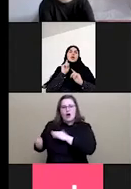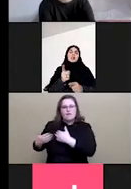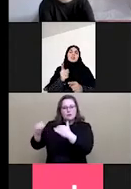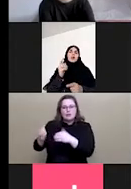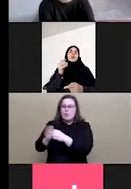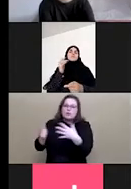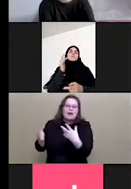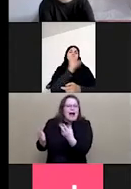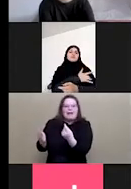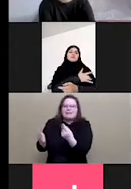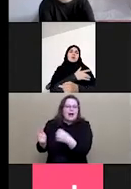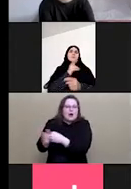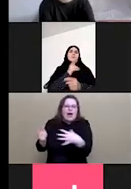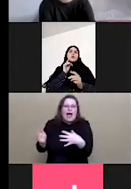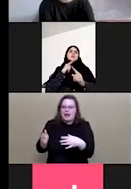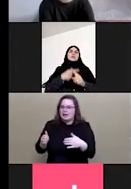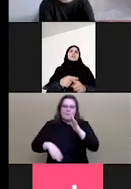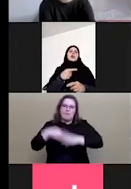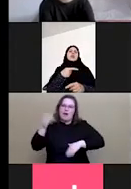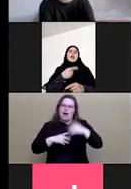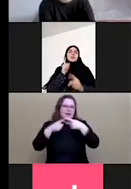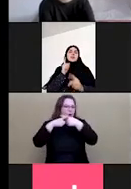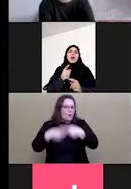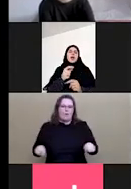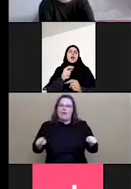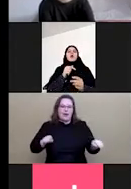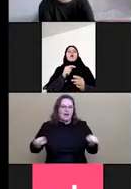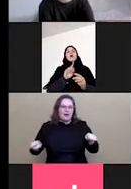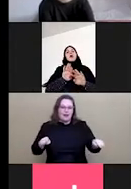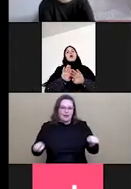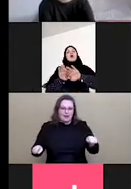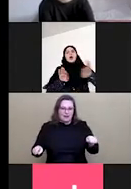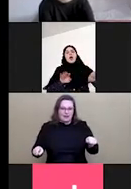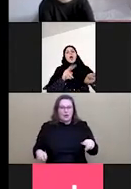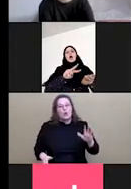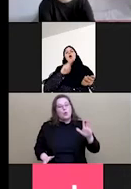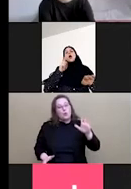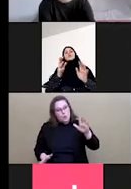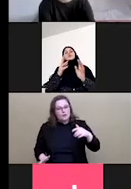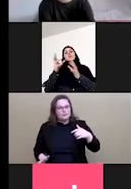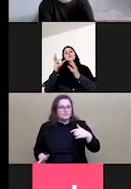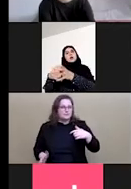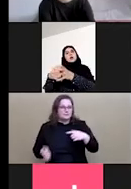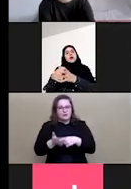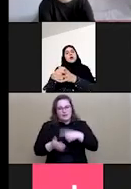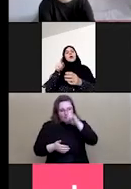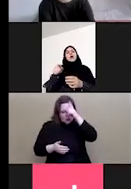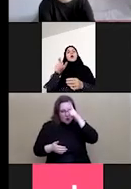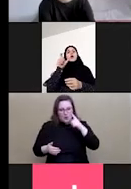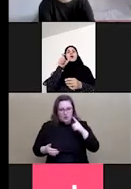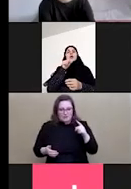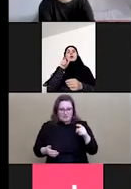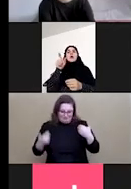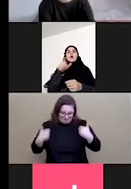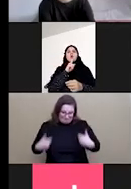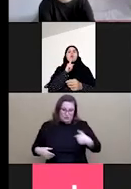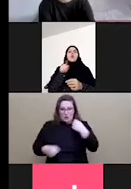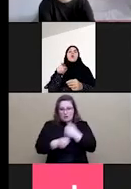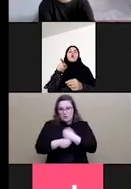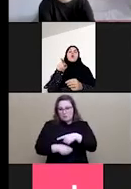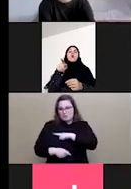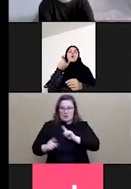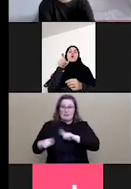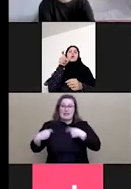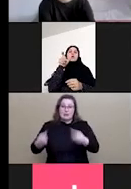from other causes. In a way, I can see it as someone who has worked a lot on transitional justice. If you look at